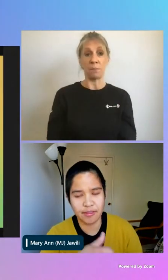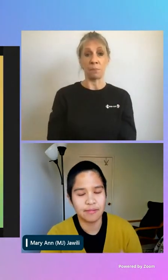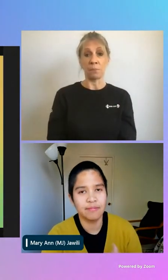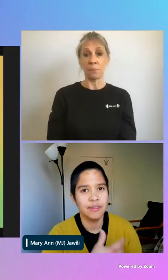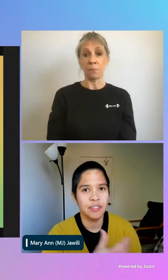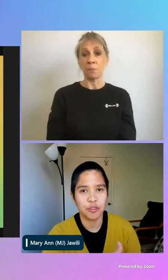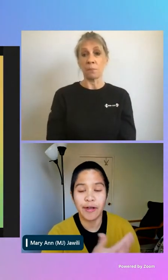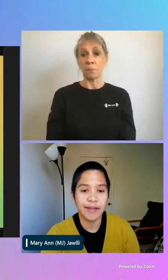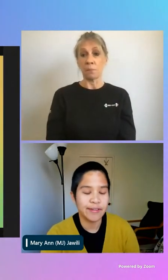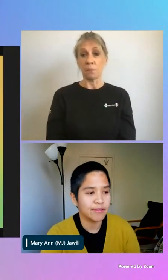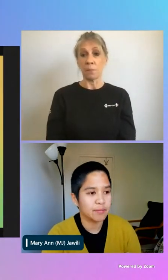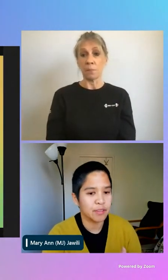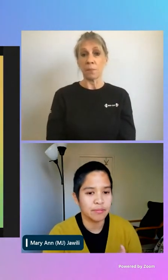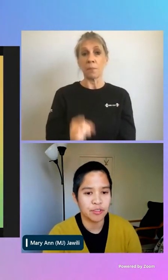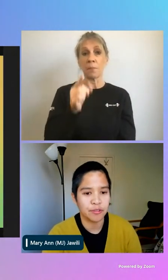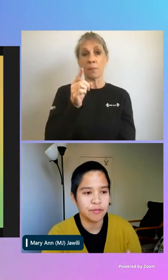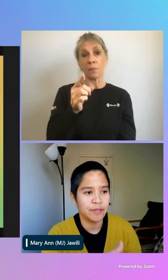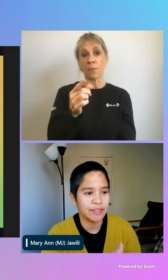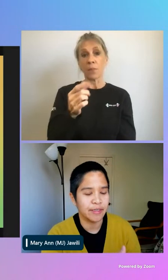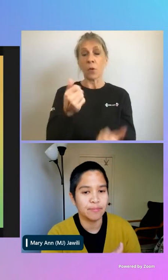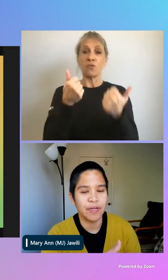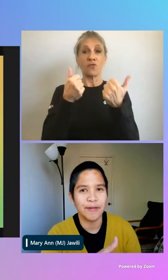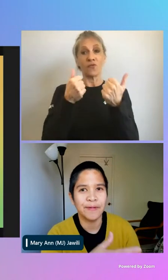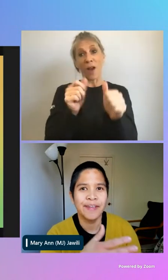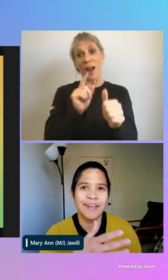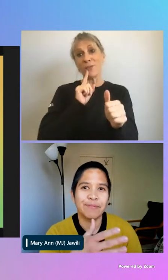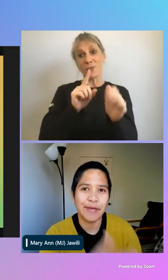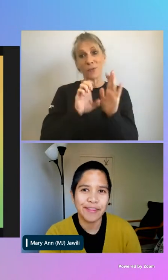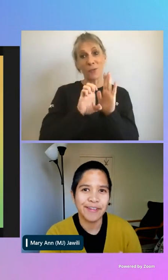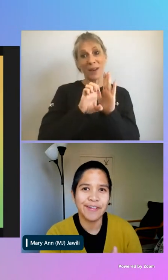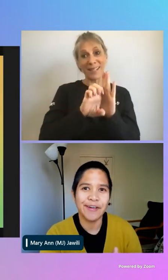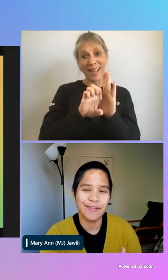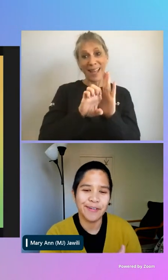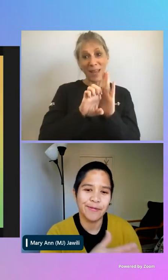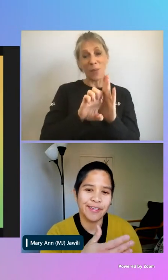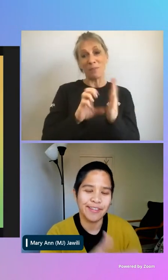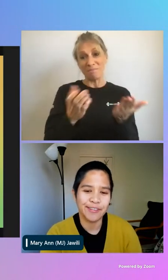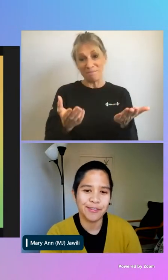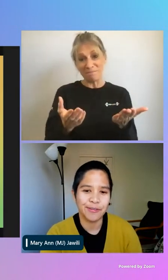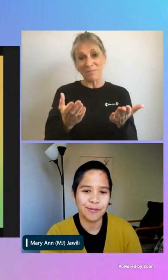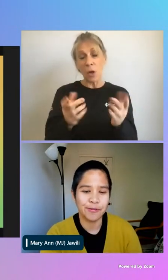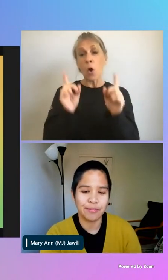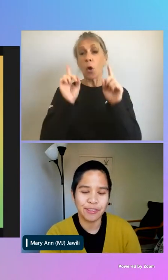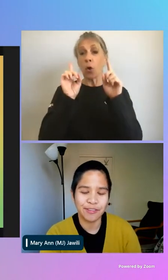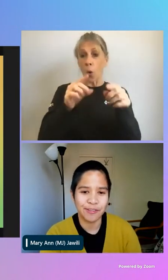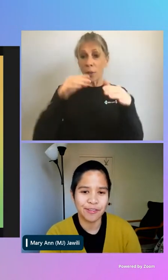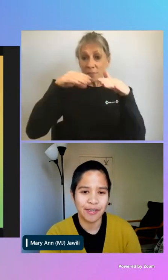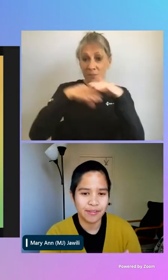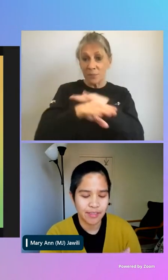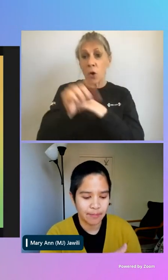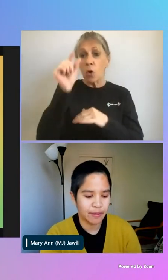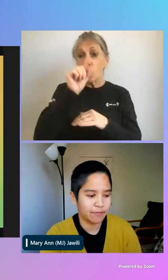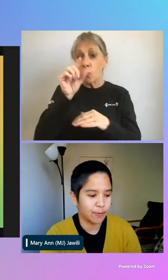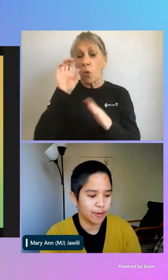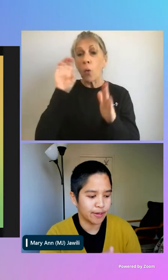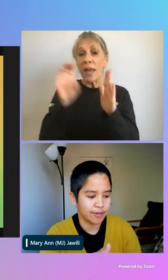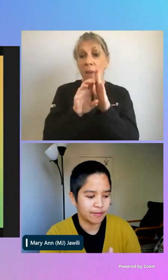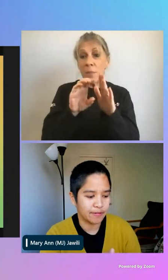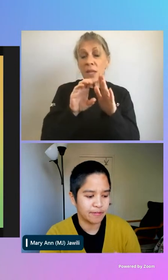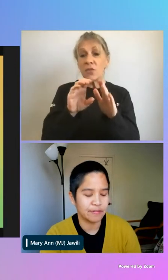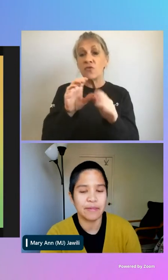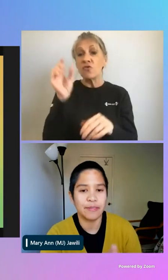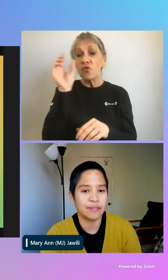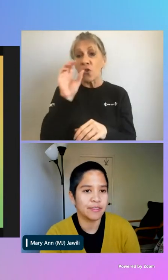There's the tried and sometimes true method of going into Google image search and typing